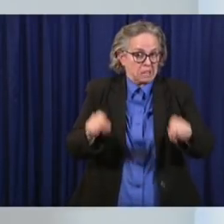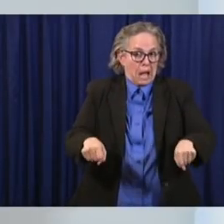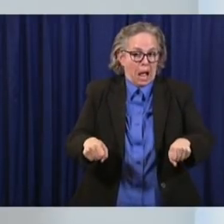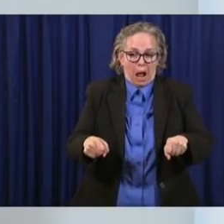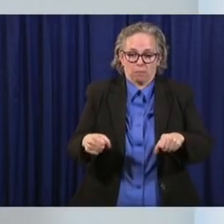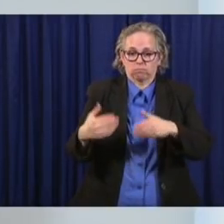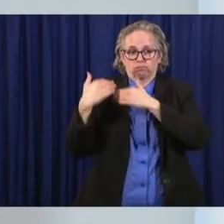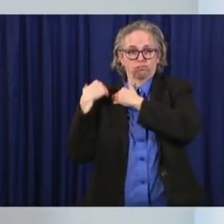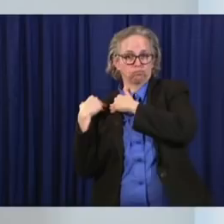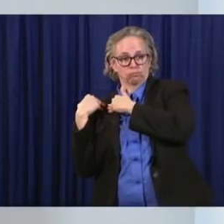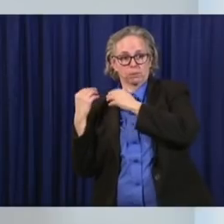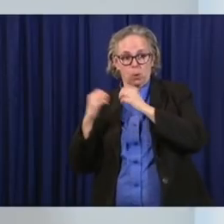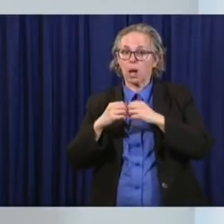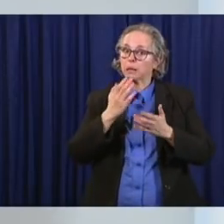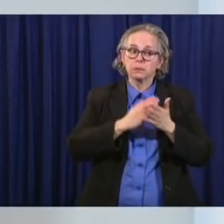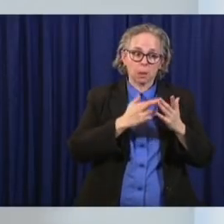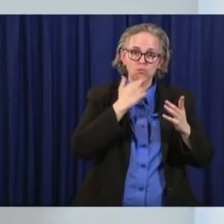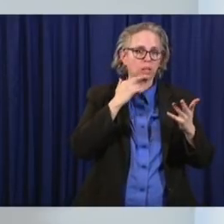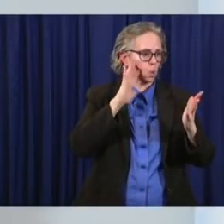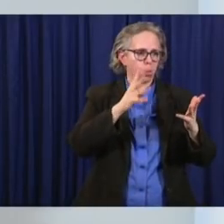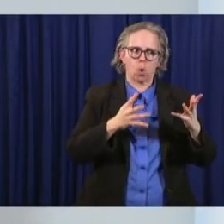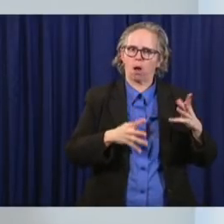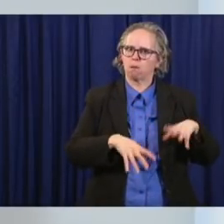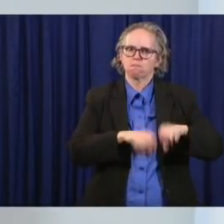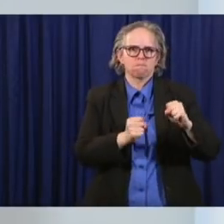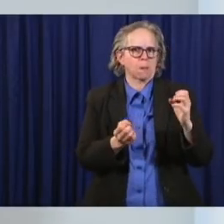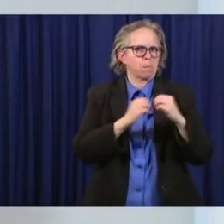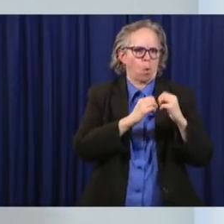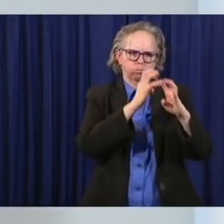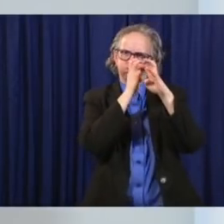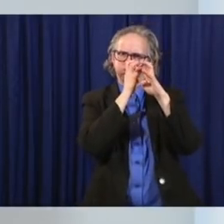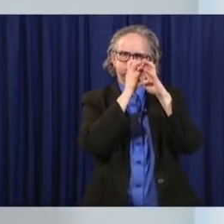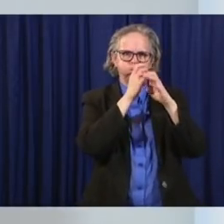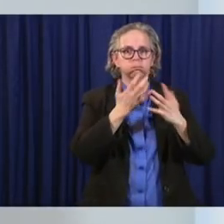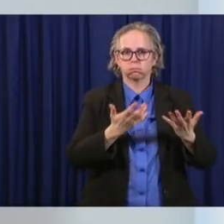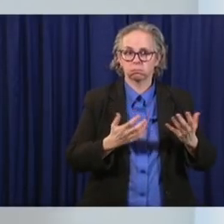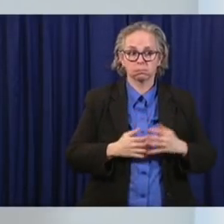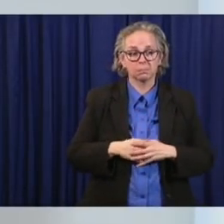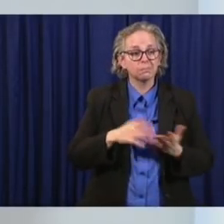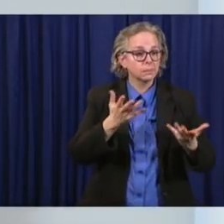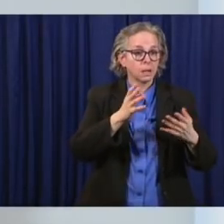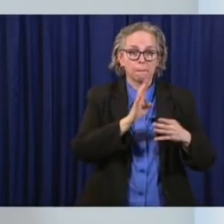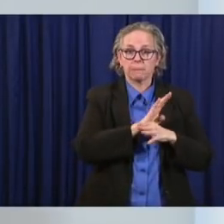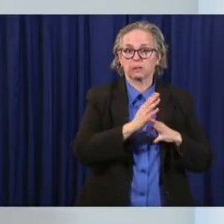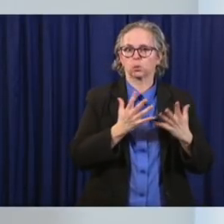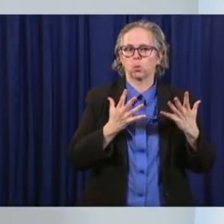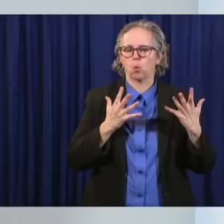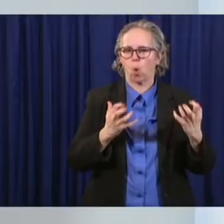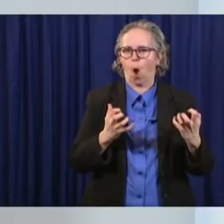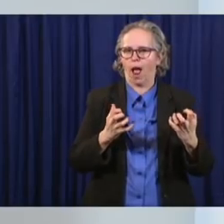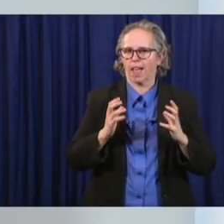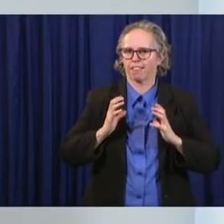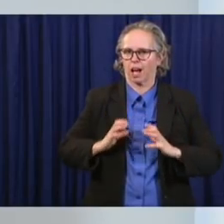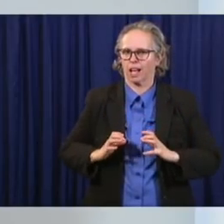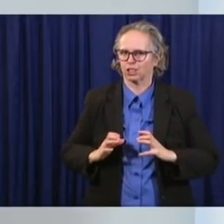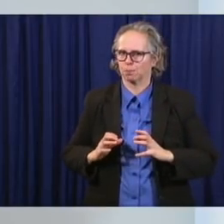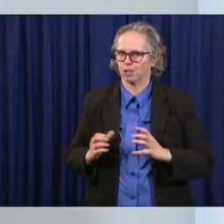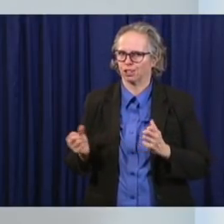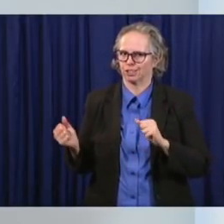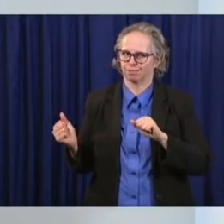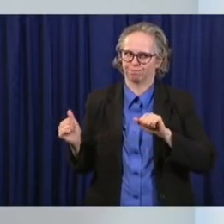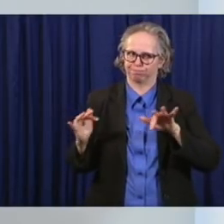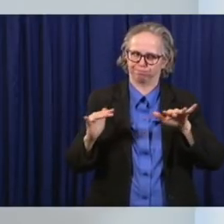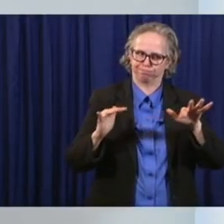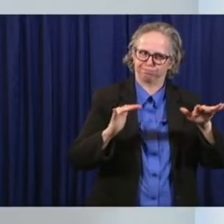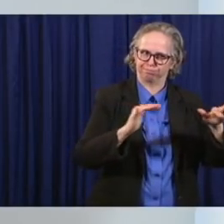some restaurateurs, look, businesses are going to appeal to you and pitch to you that they have the safest place to go